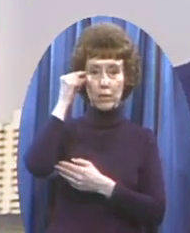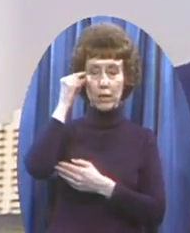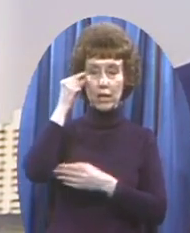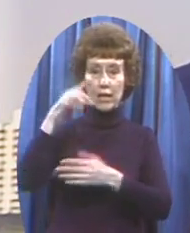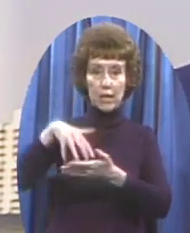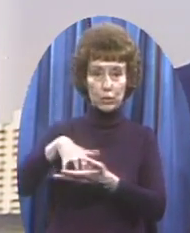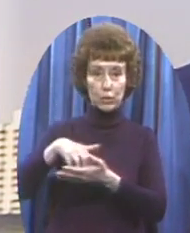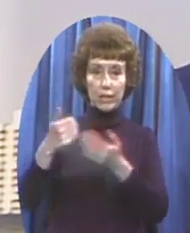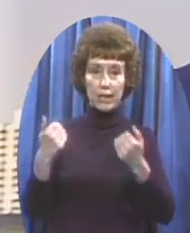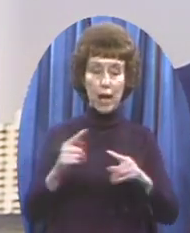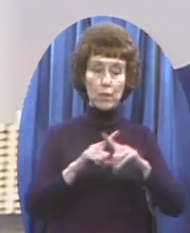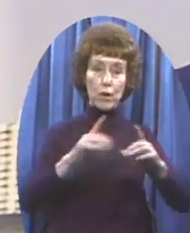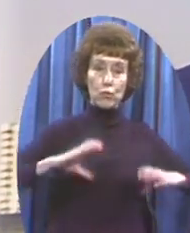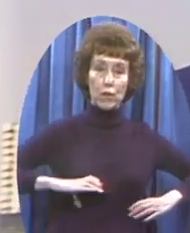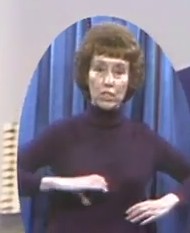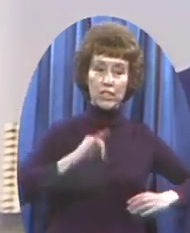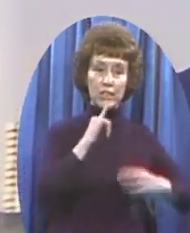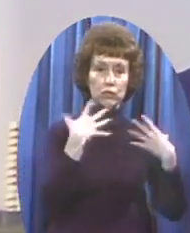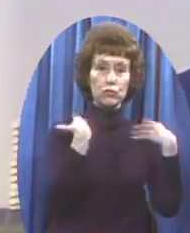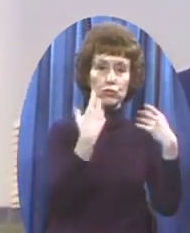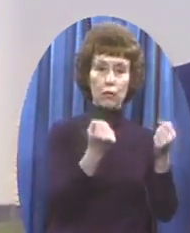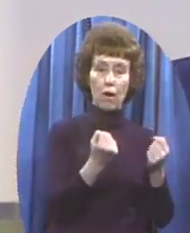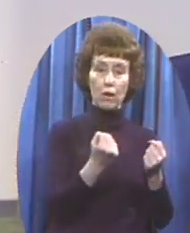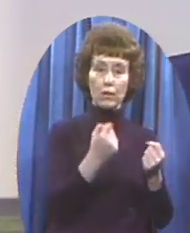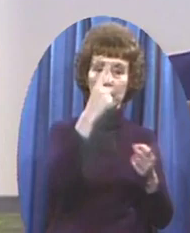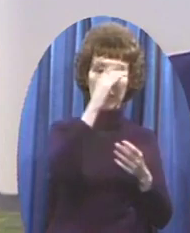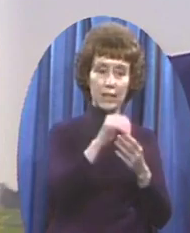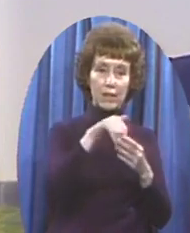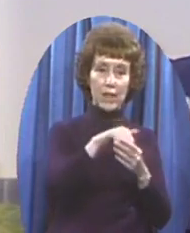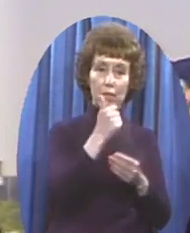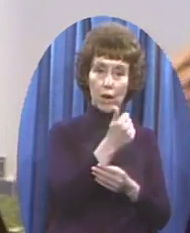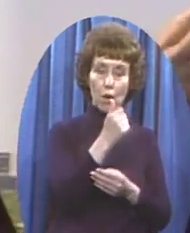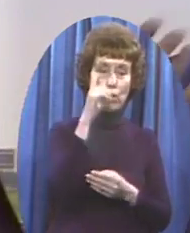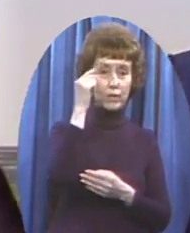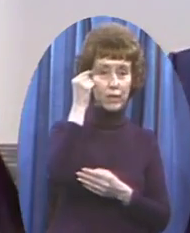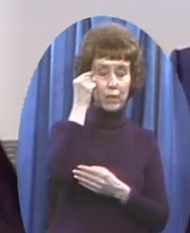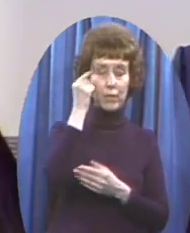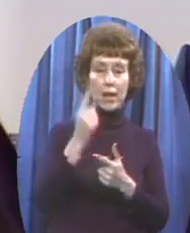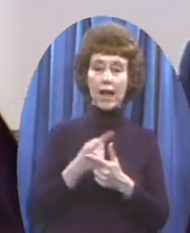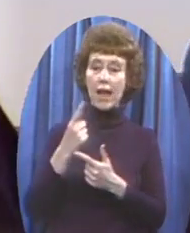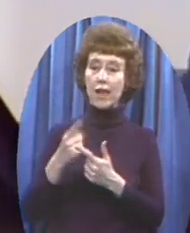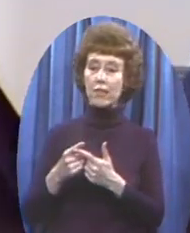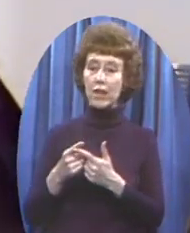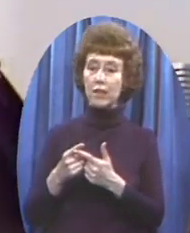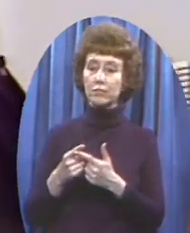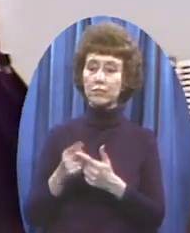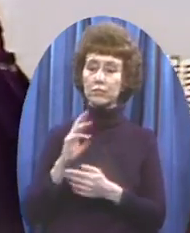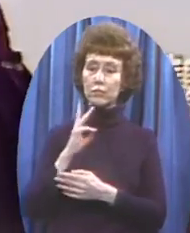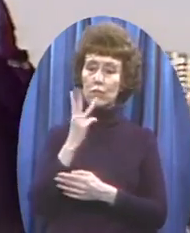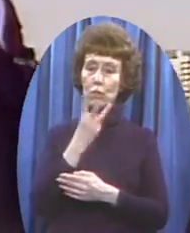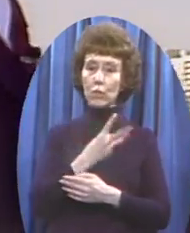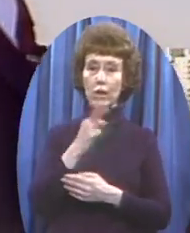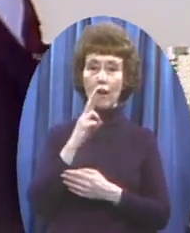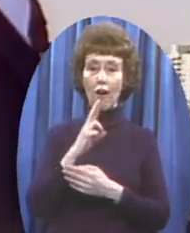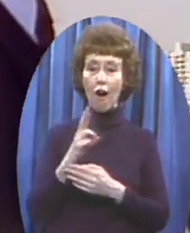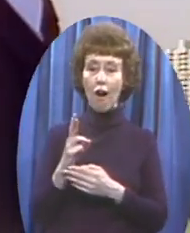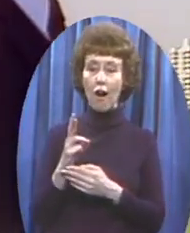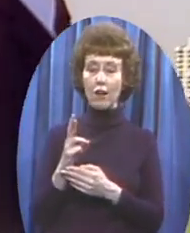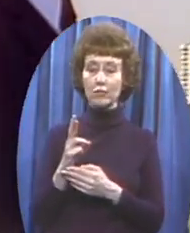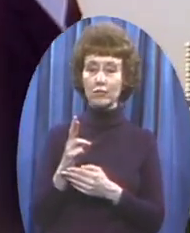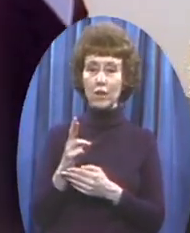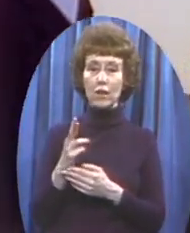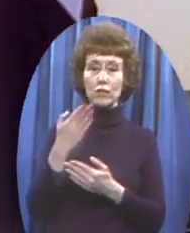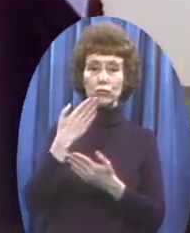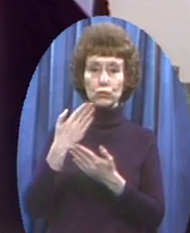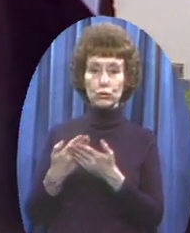Lastly, our international orientation is the opposite of theirs. We are basically altruistic toward the rest of the world. Imperfect record,